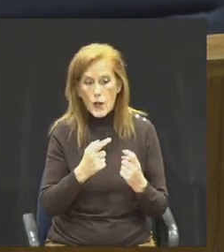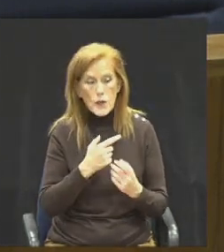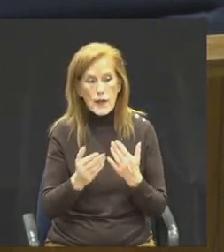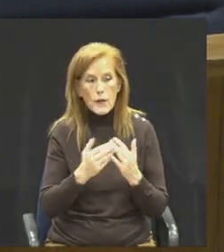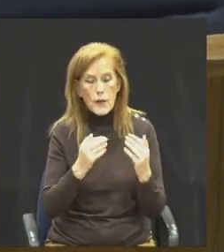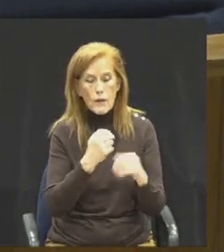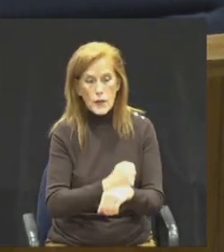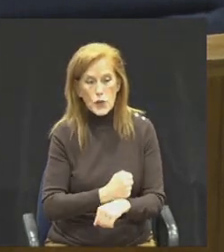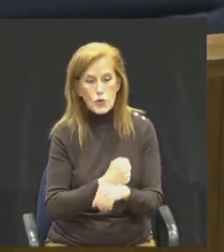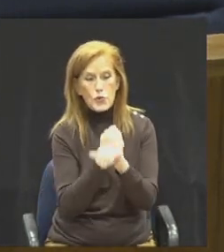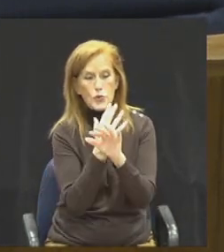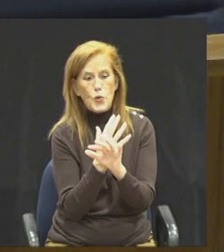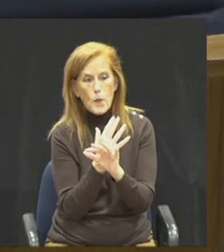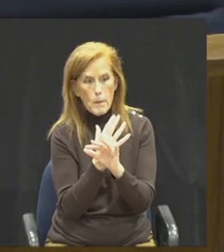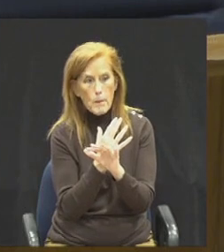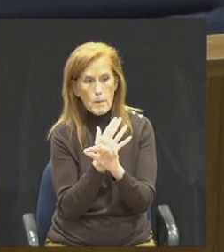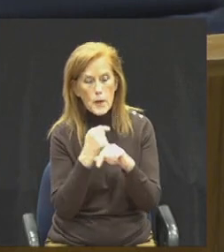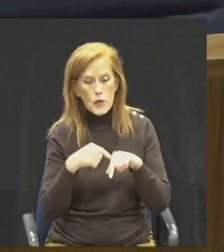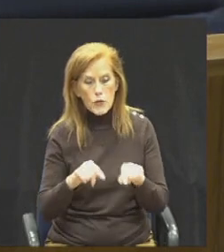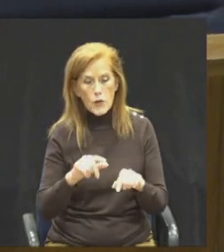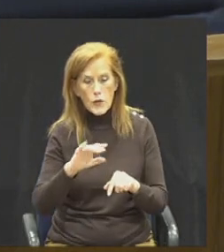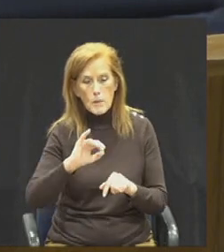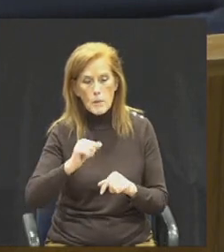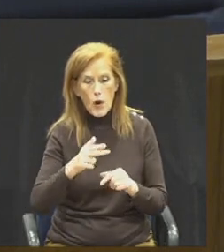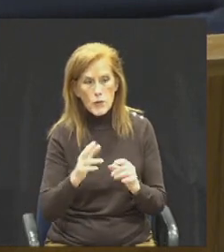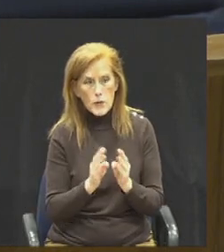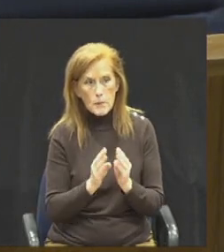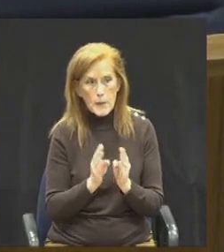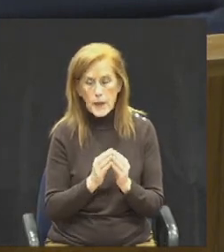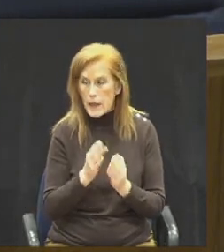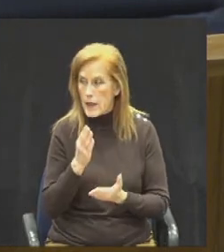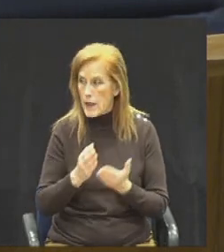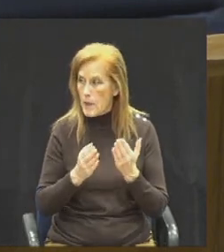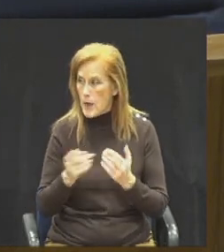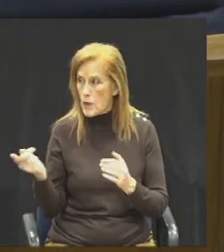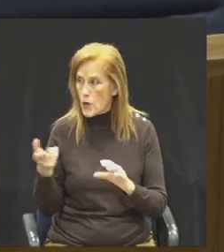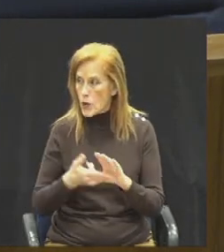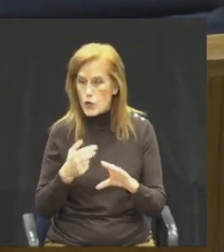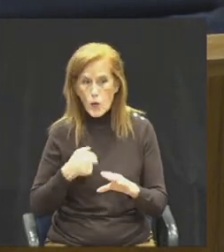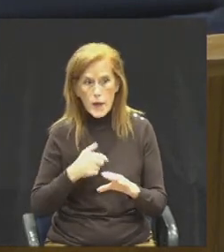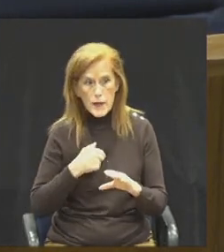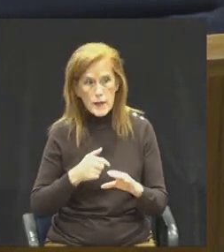Zoom in that March meeting, have you be able to kind of chat with them,